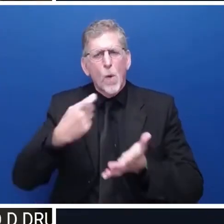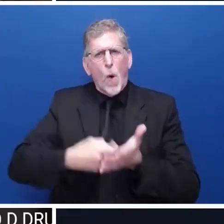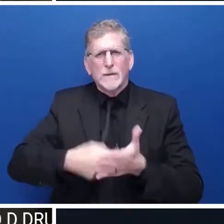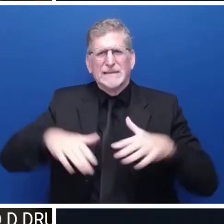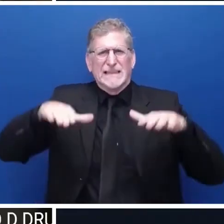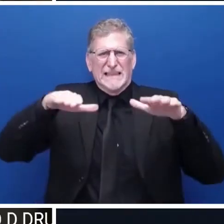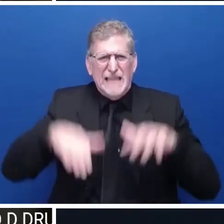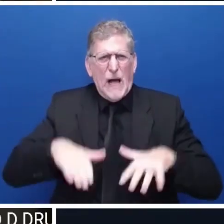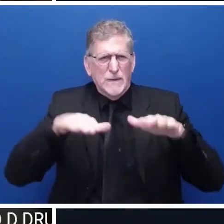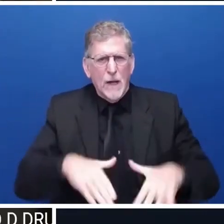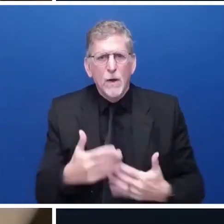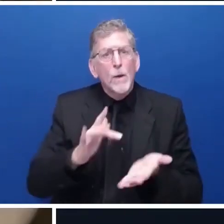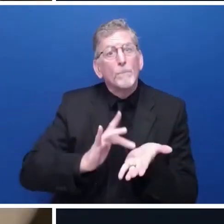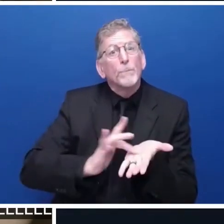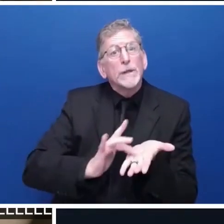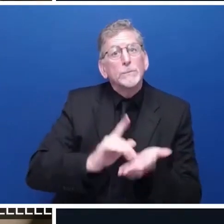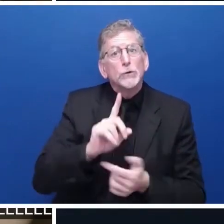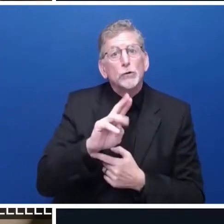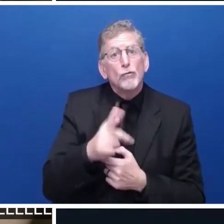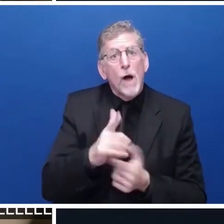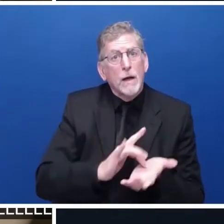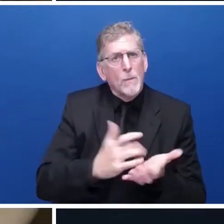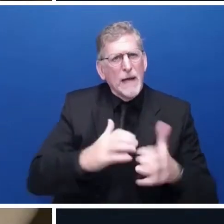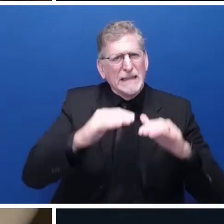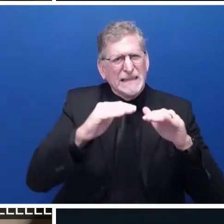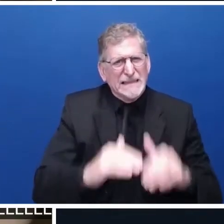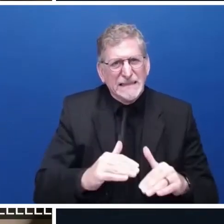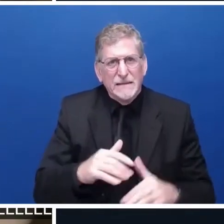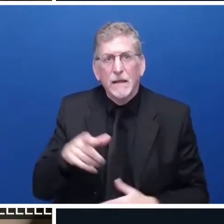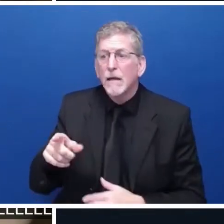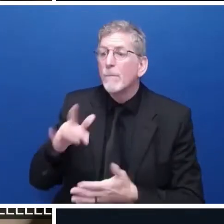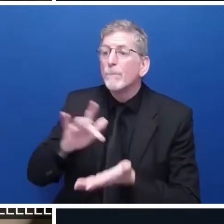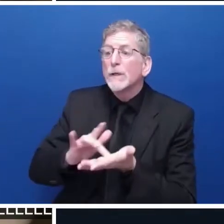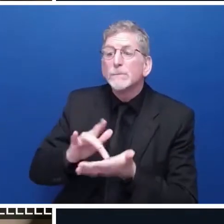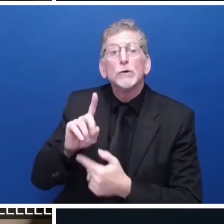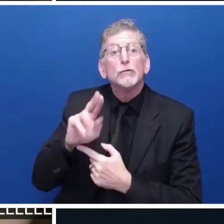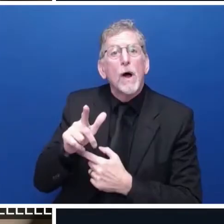prices that he has worked on through this most favored